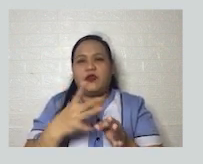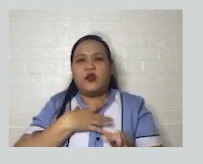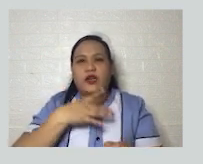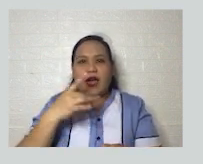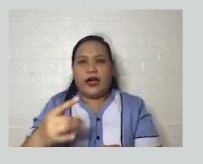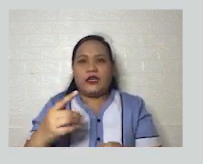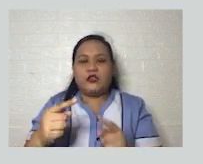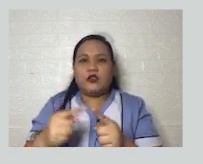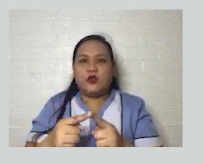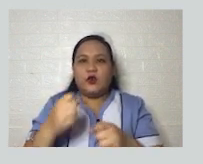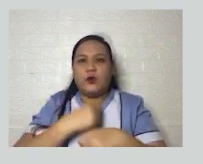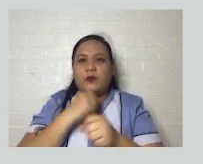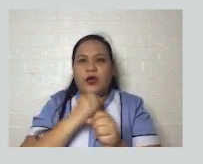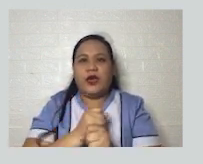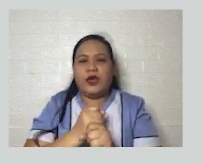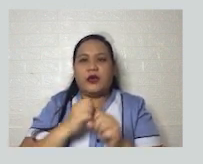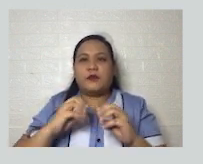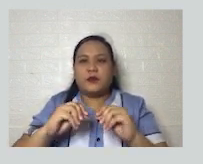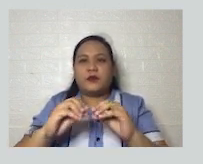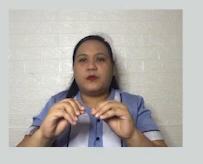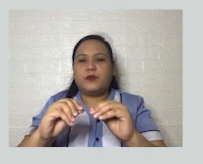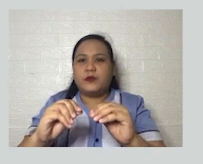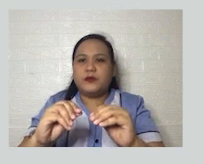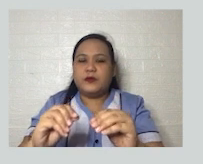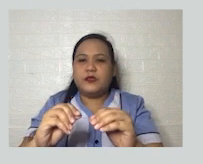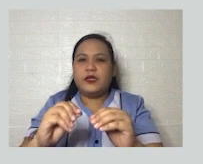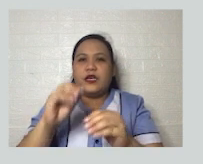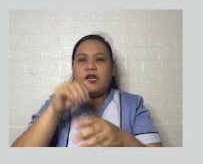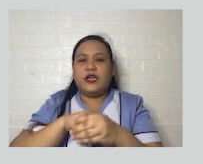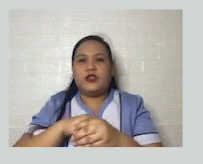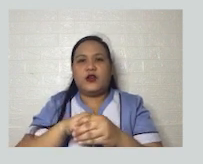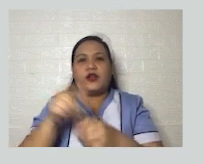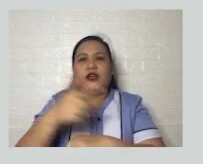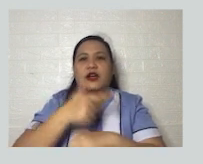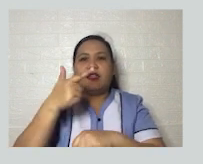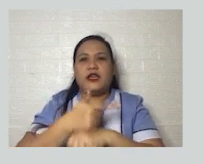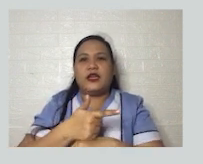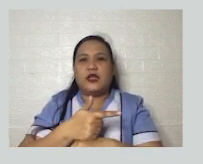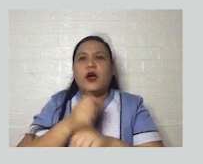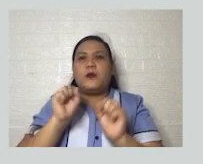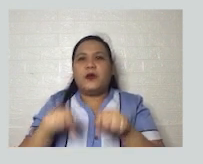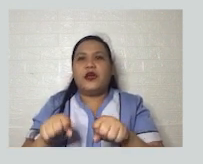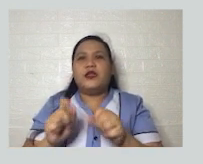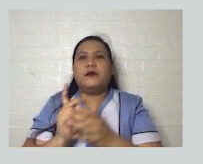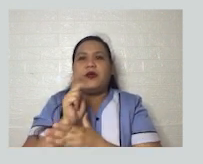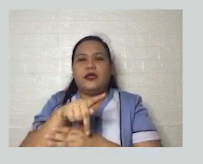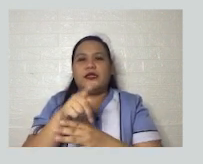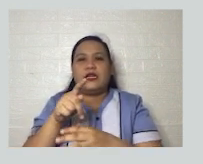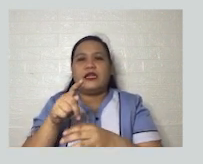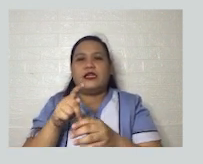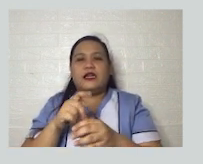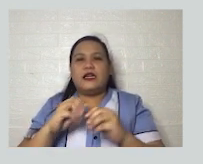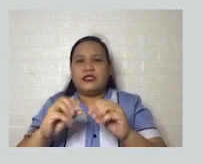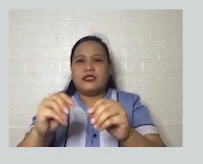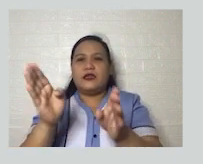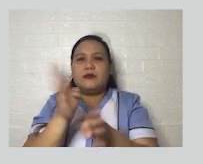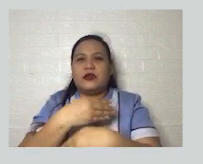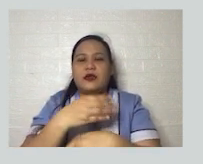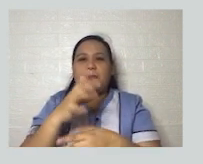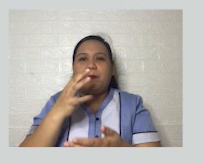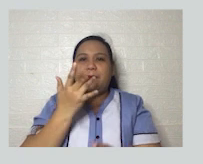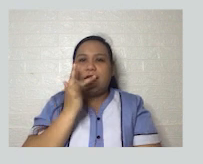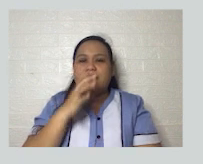your intention is to produce seedlings for backyard garden, it is convenient to sow the seeds in seed